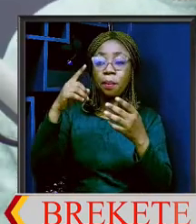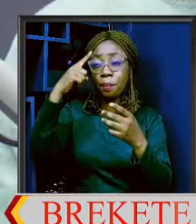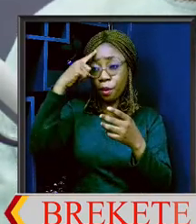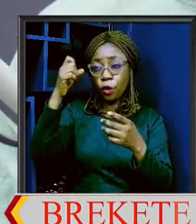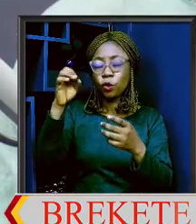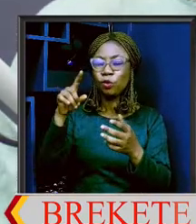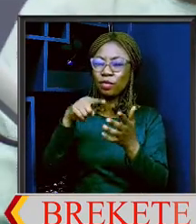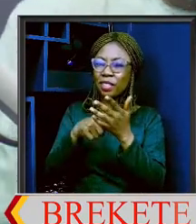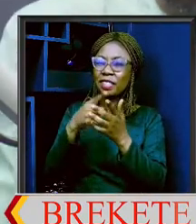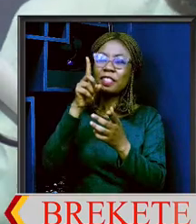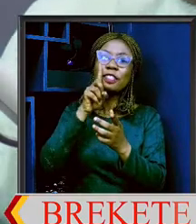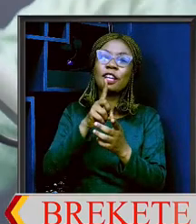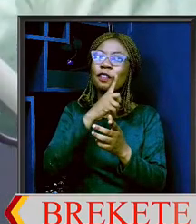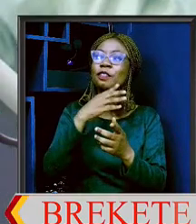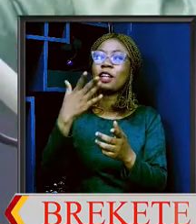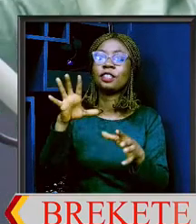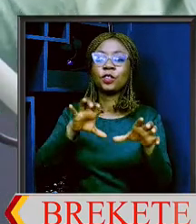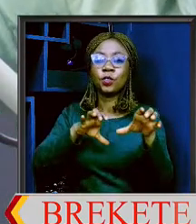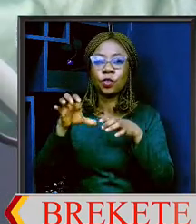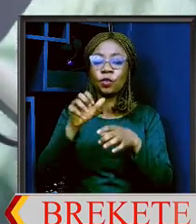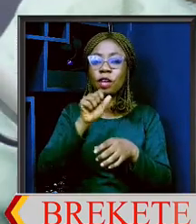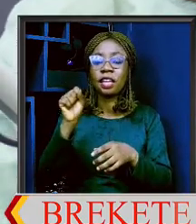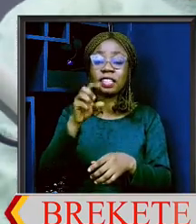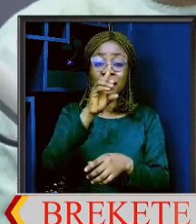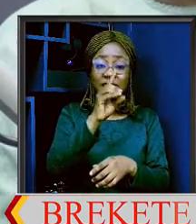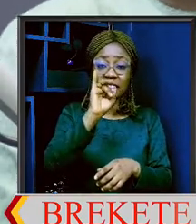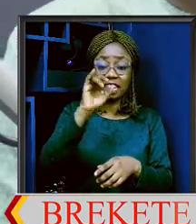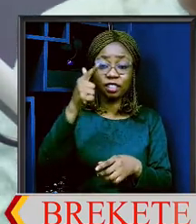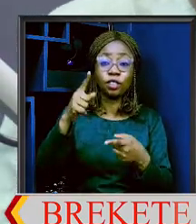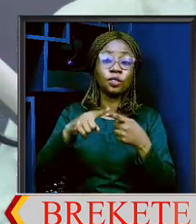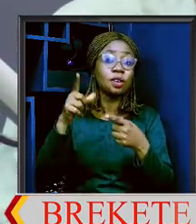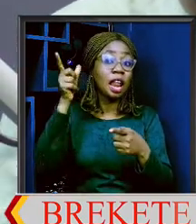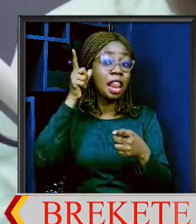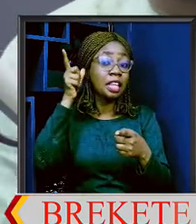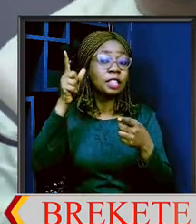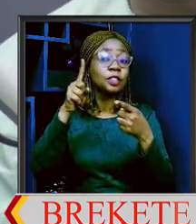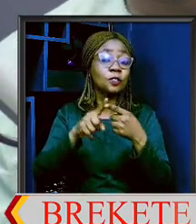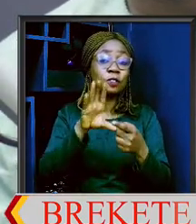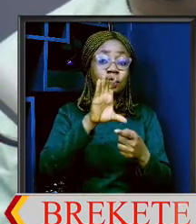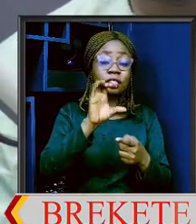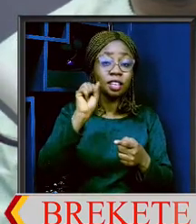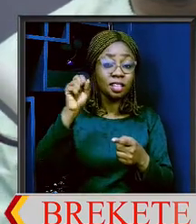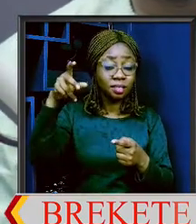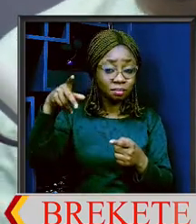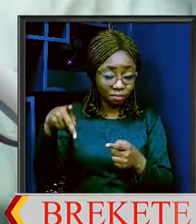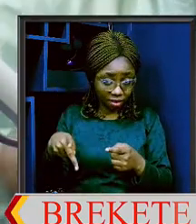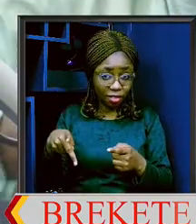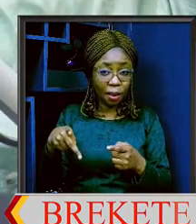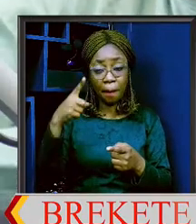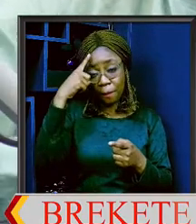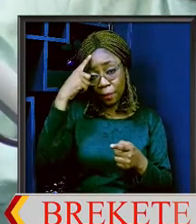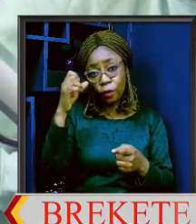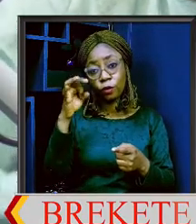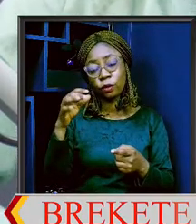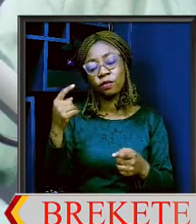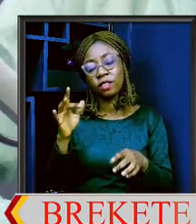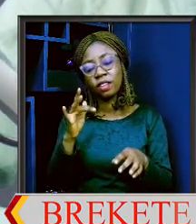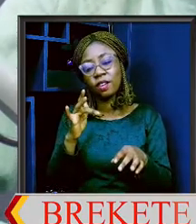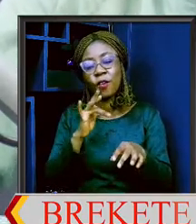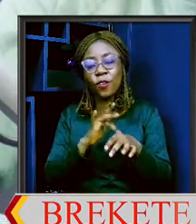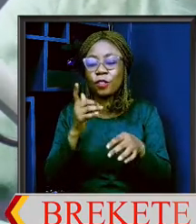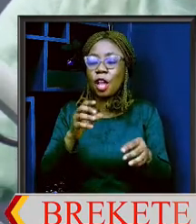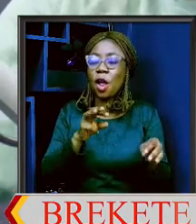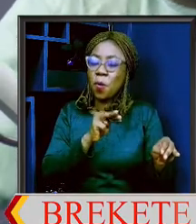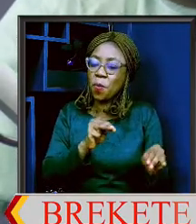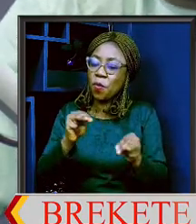of this singular thing when he do as a d to listen to a CSP because of the concern he